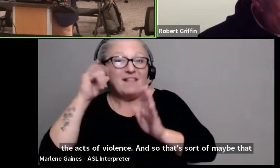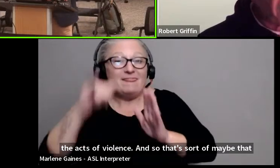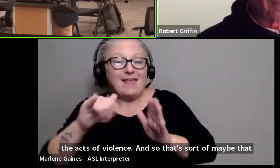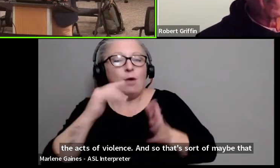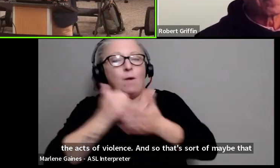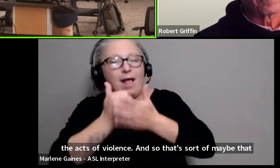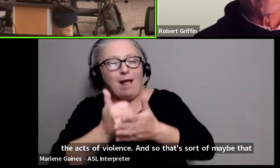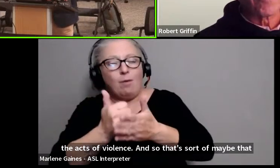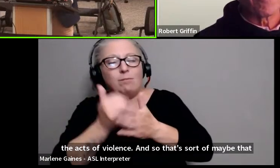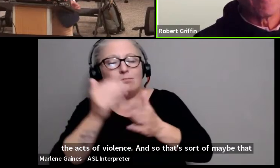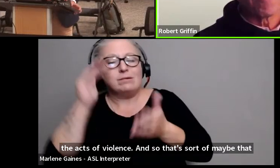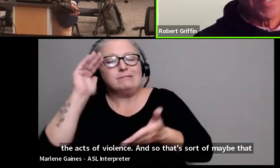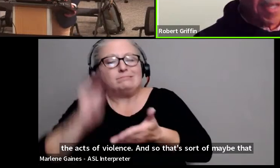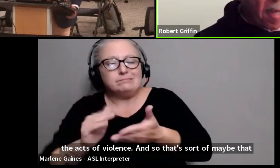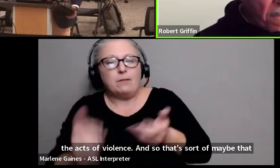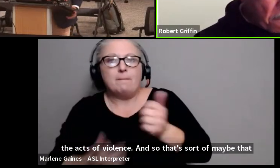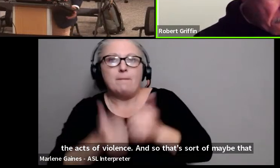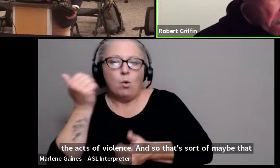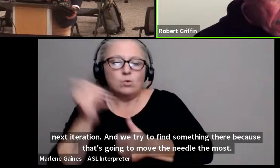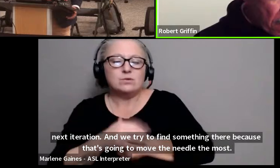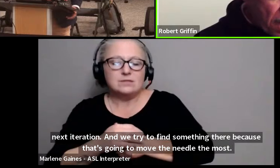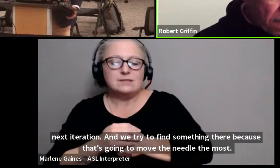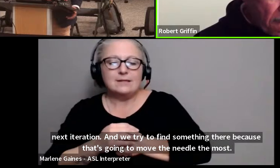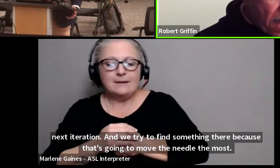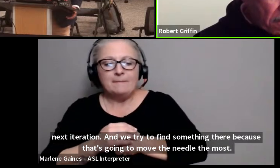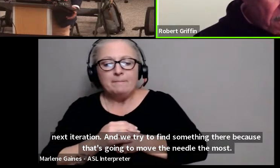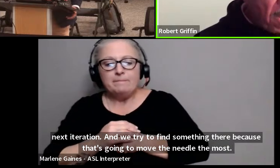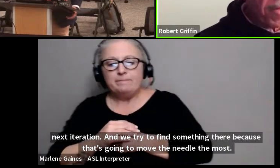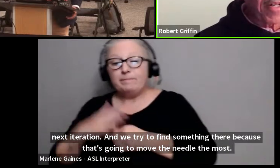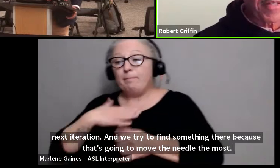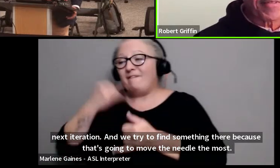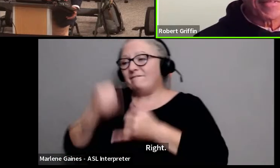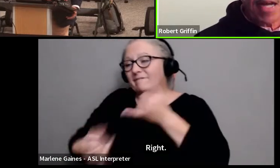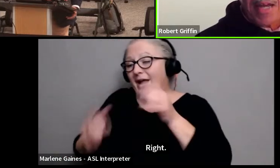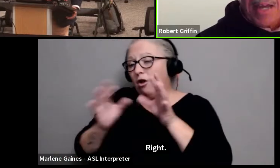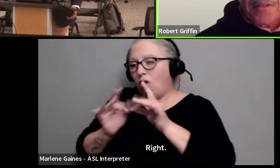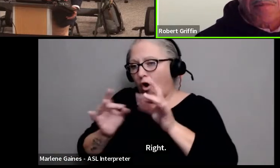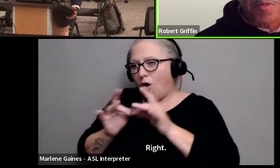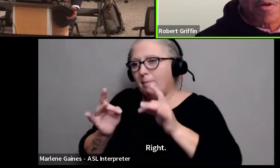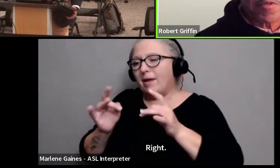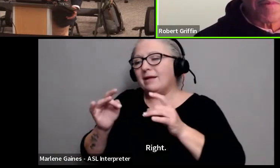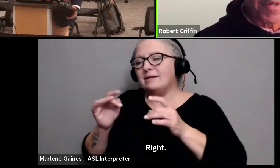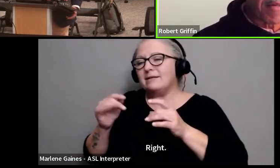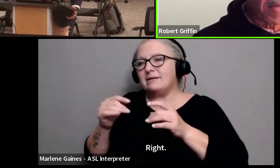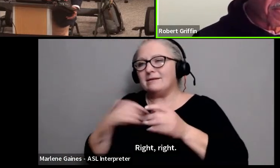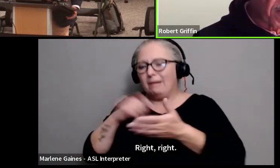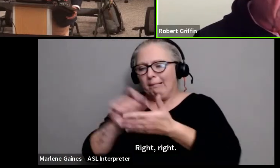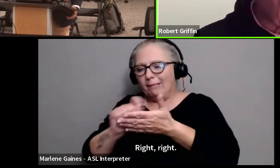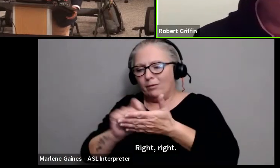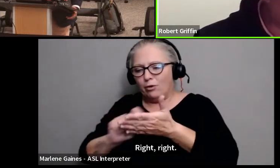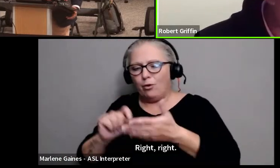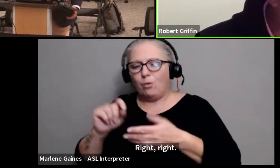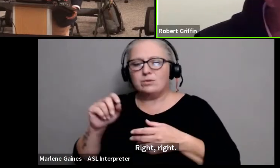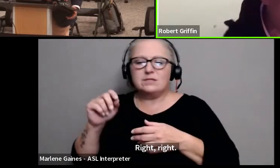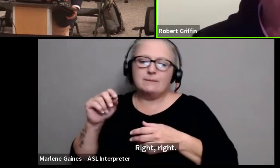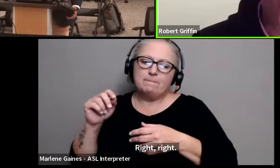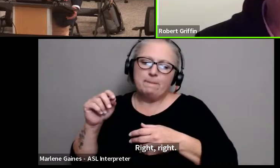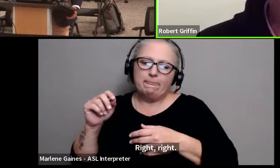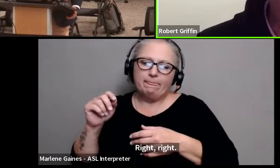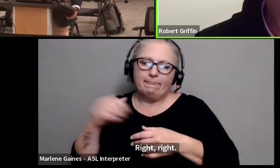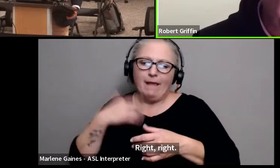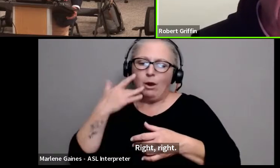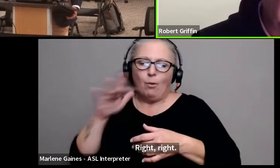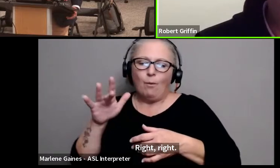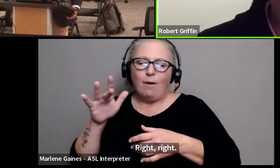most. Right. My final comment, I had some notes up here. Which I don't want